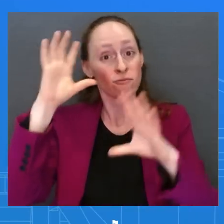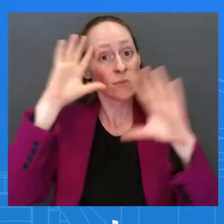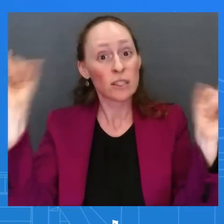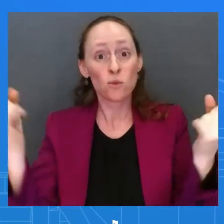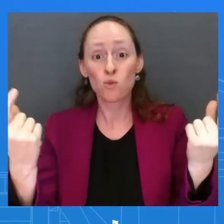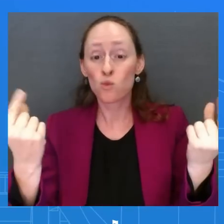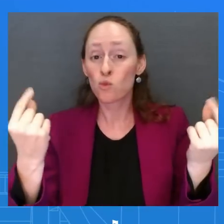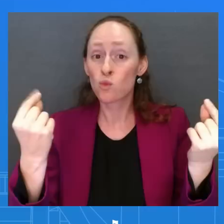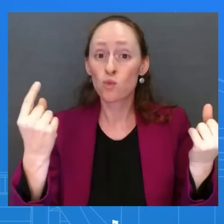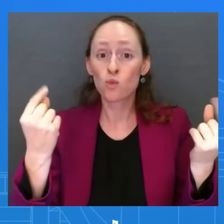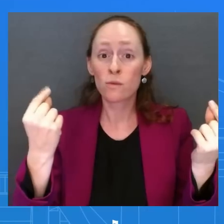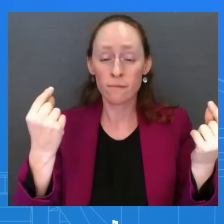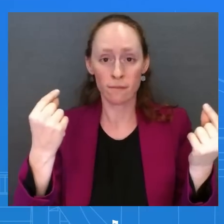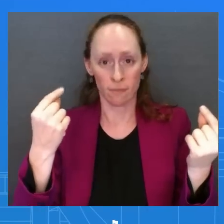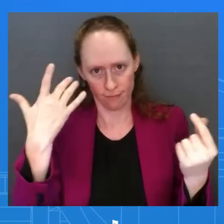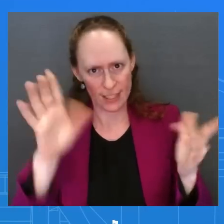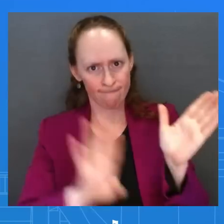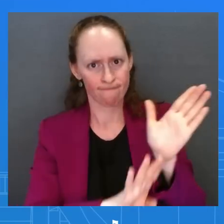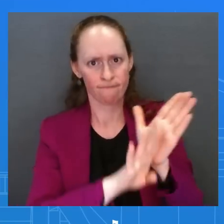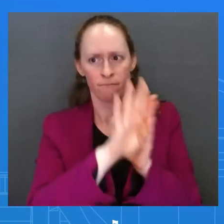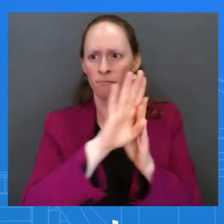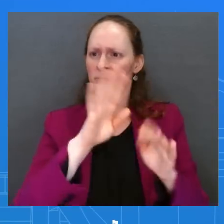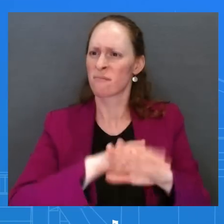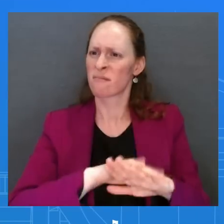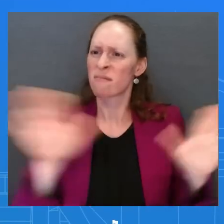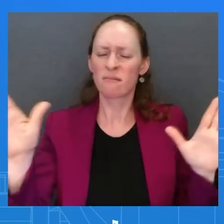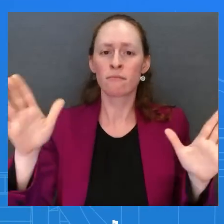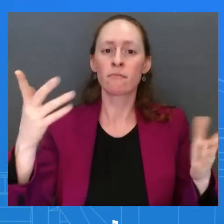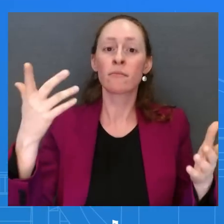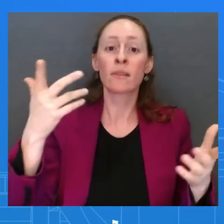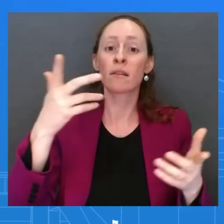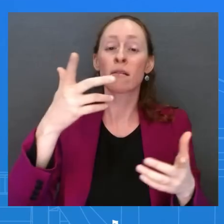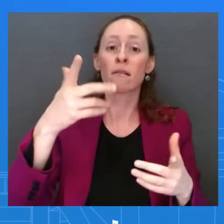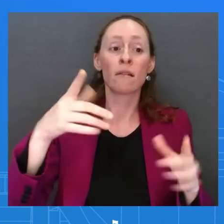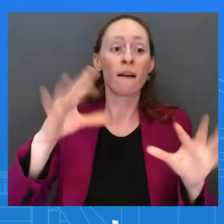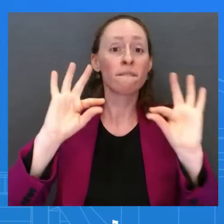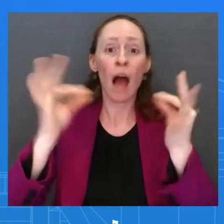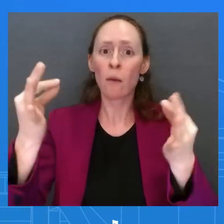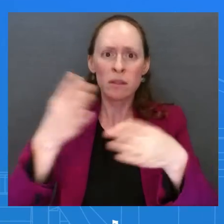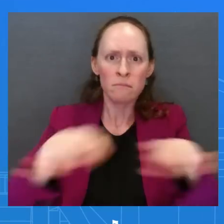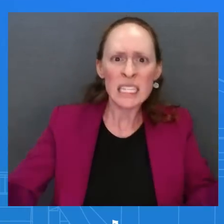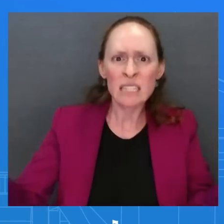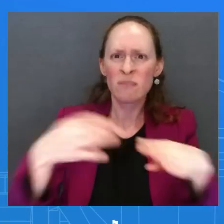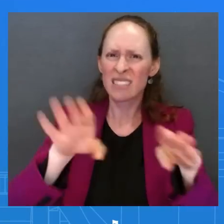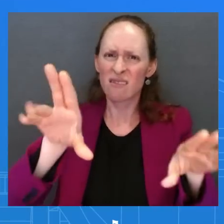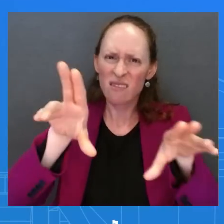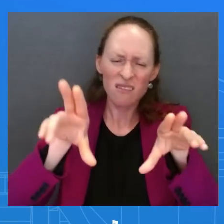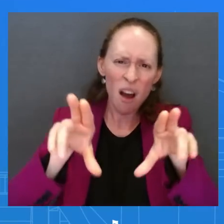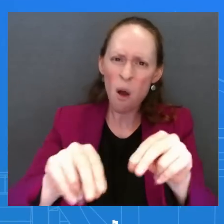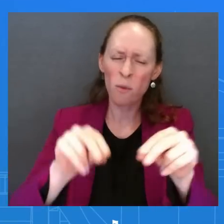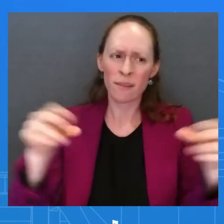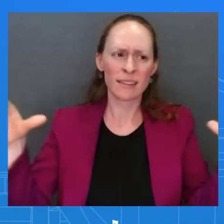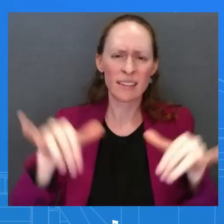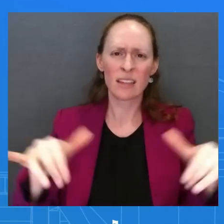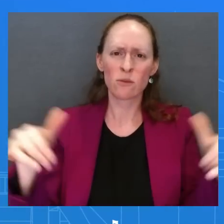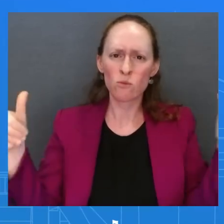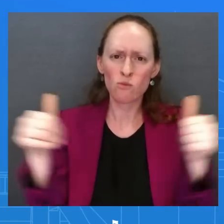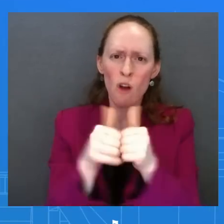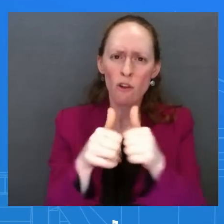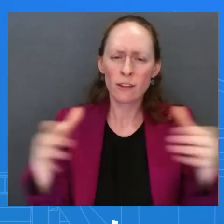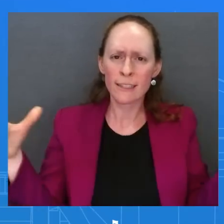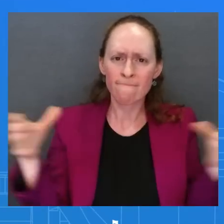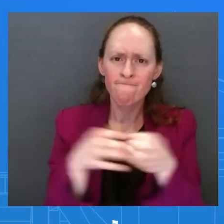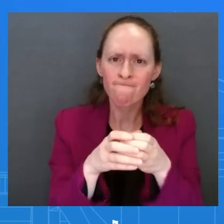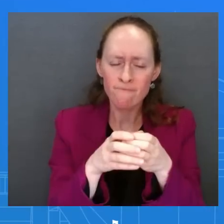And what we've been able to do is we created a task force, as you know, where we've been able to reunite about 700 family